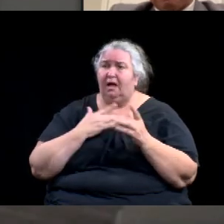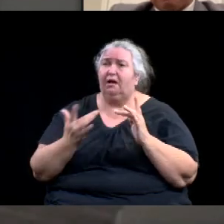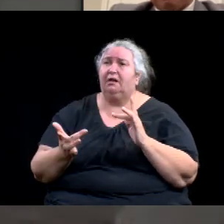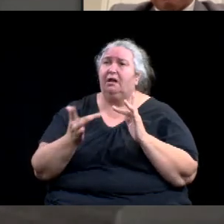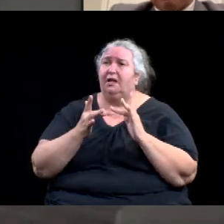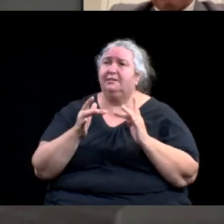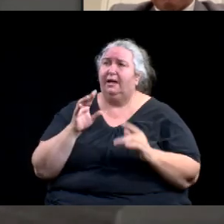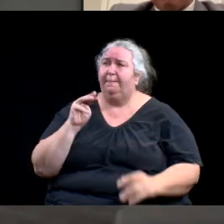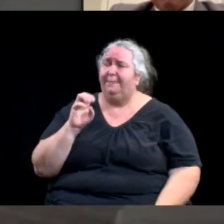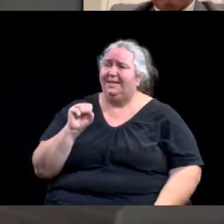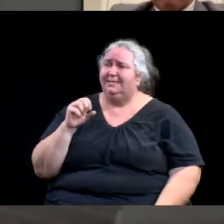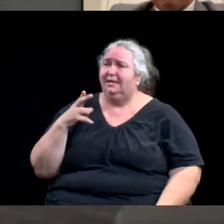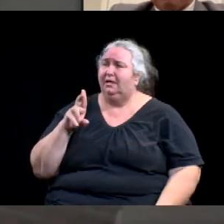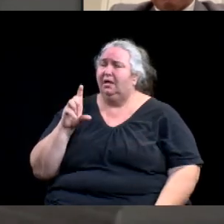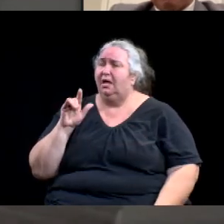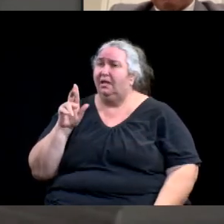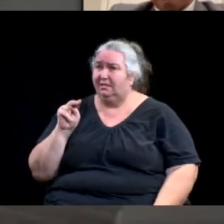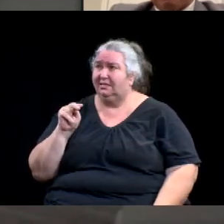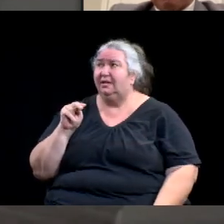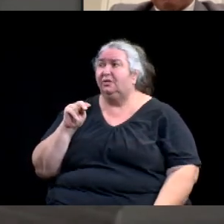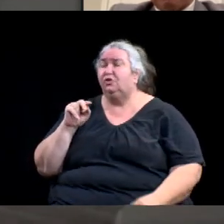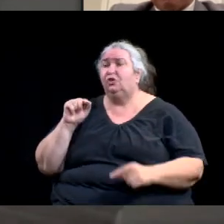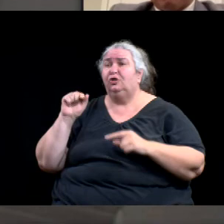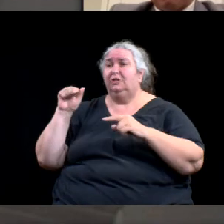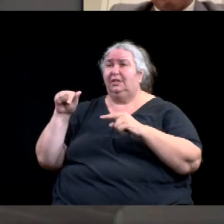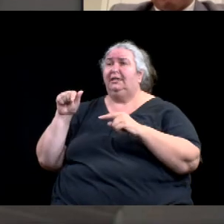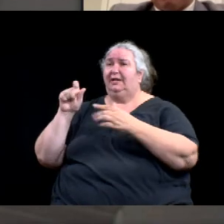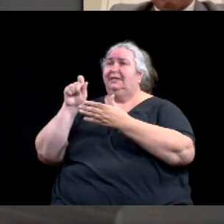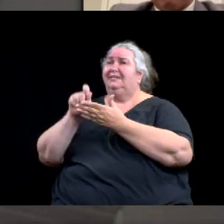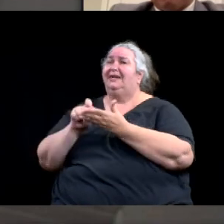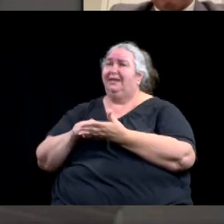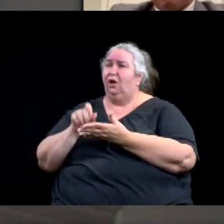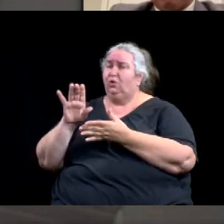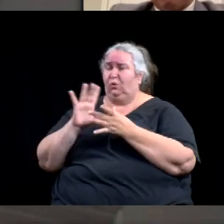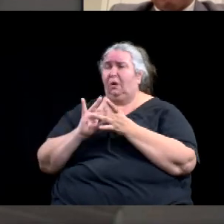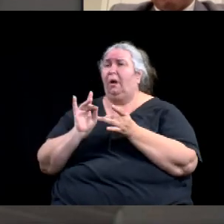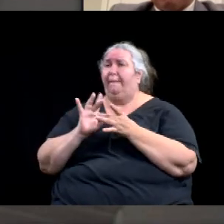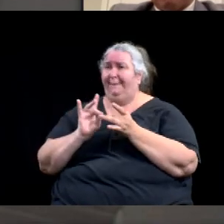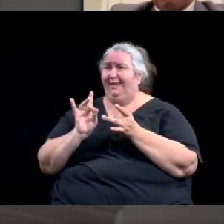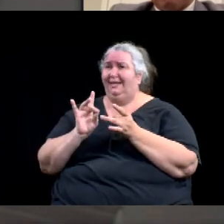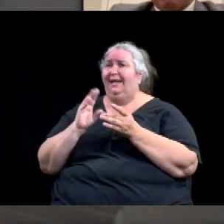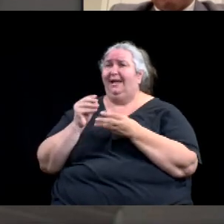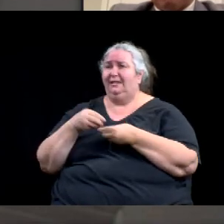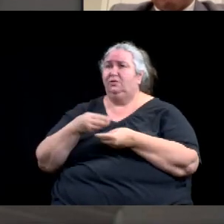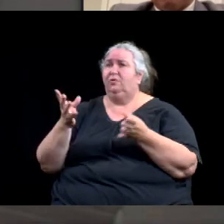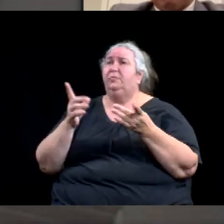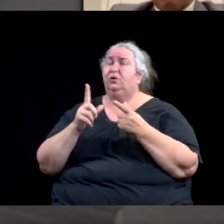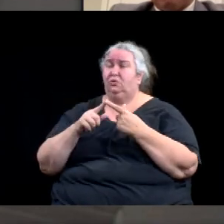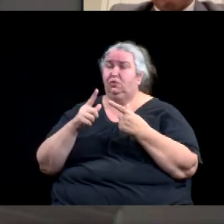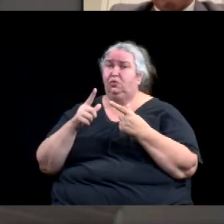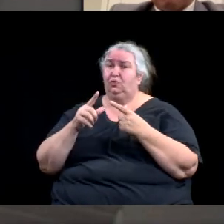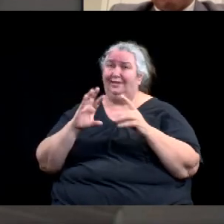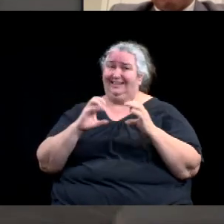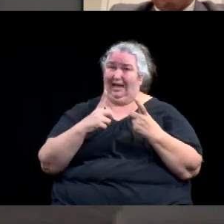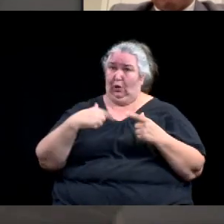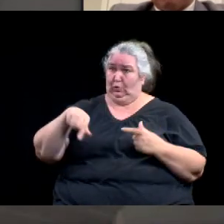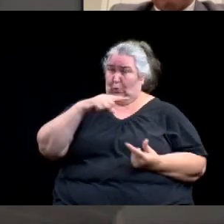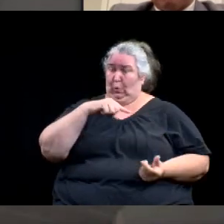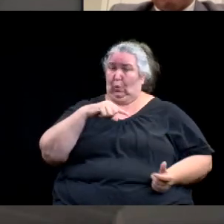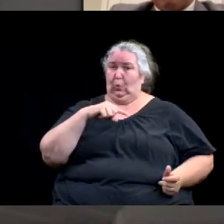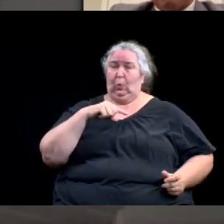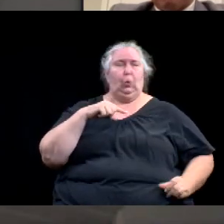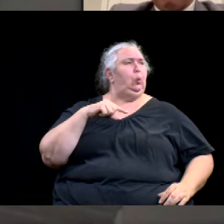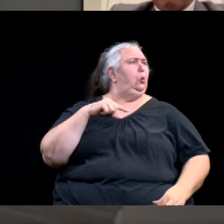council. And so additionally, I need to send each one of y'all my questions by mail. Mr.